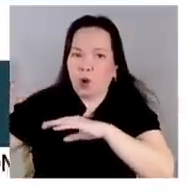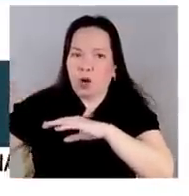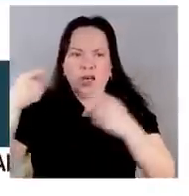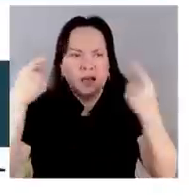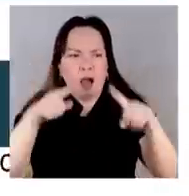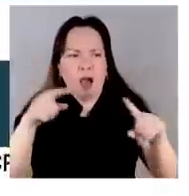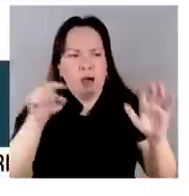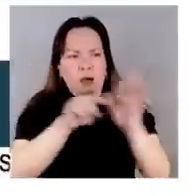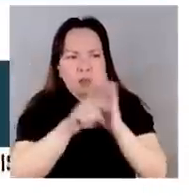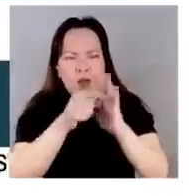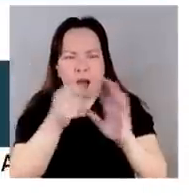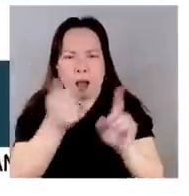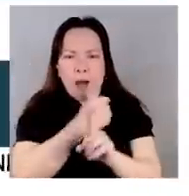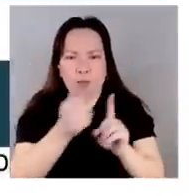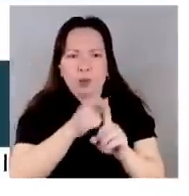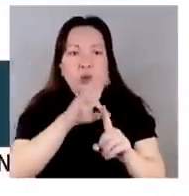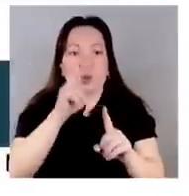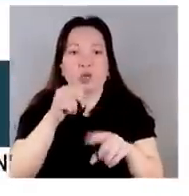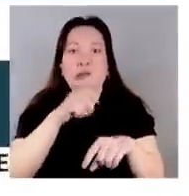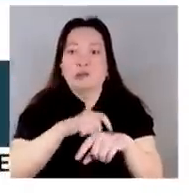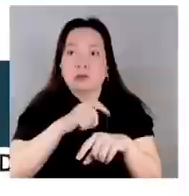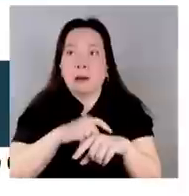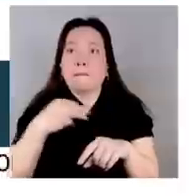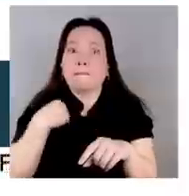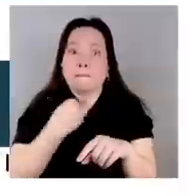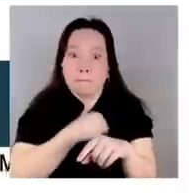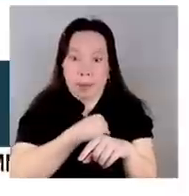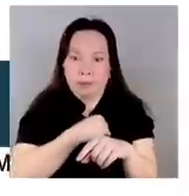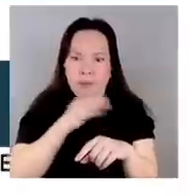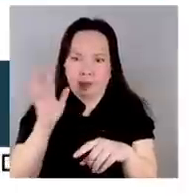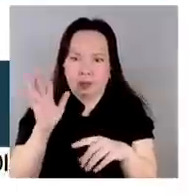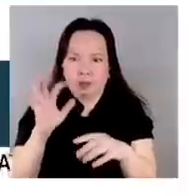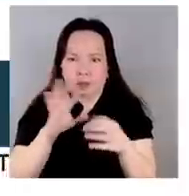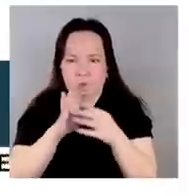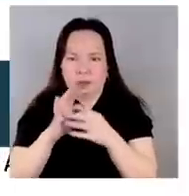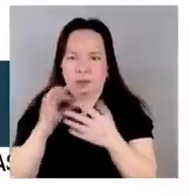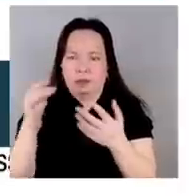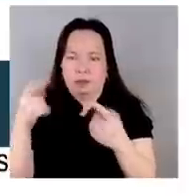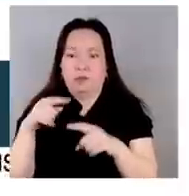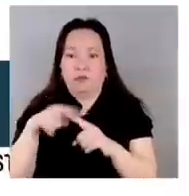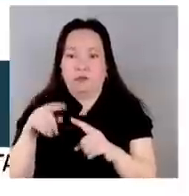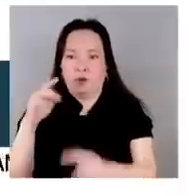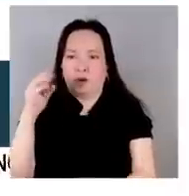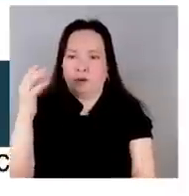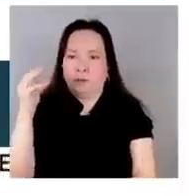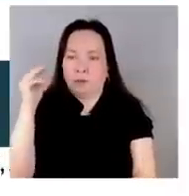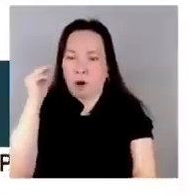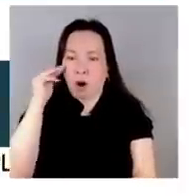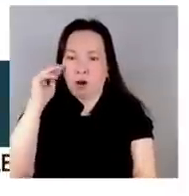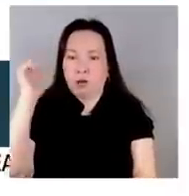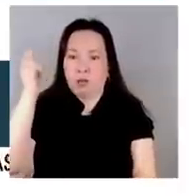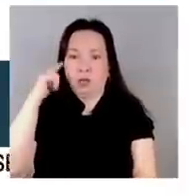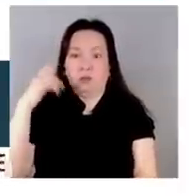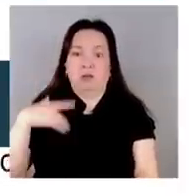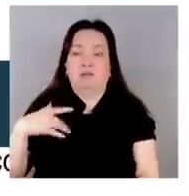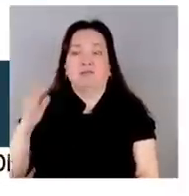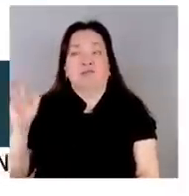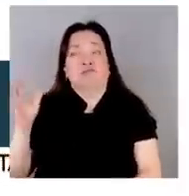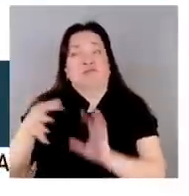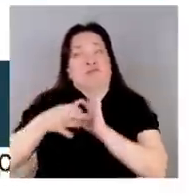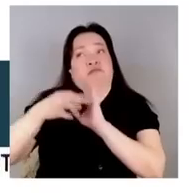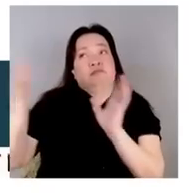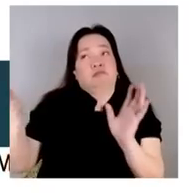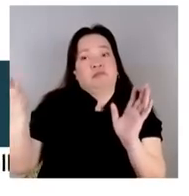time that it was a member of the court. And so I think for the Marcos government to now say that they're just simply going to disengage with the